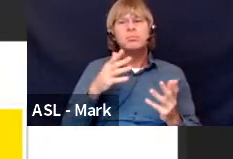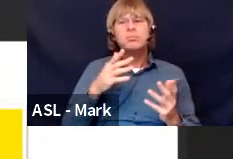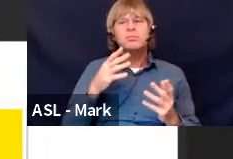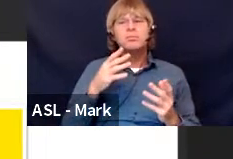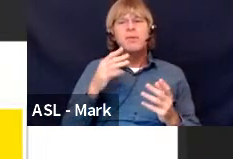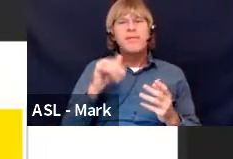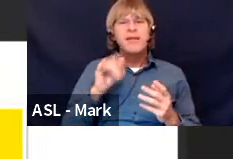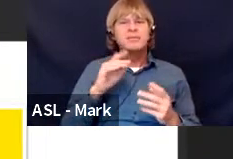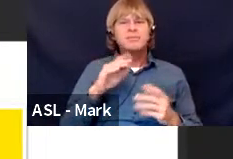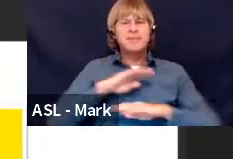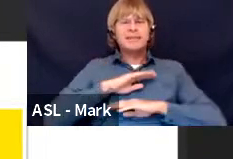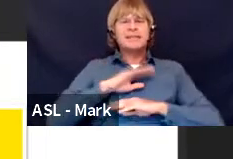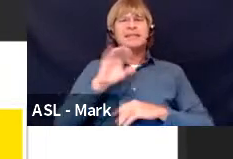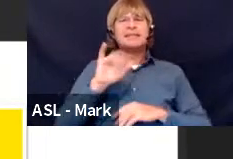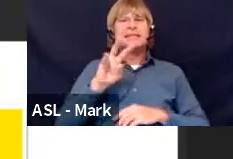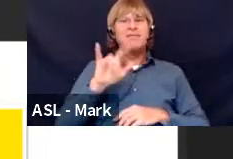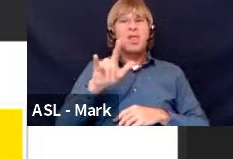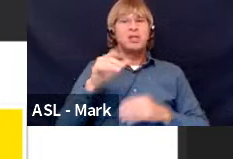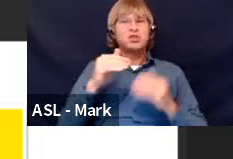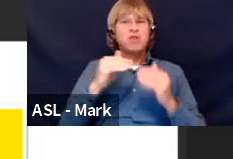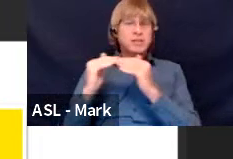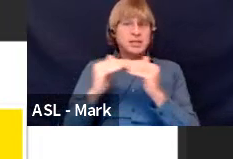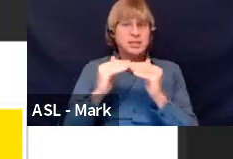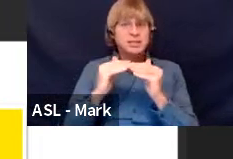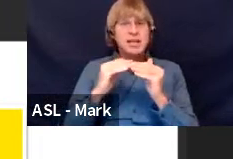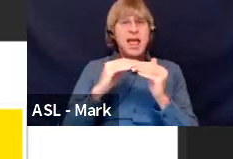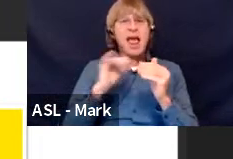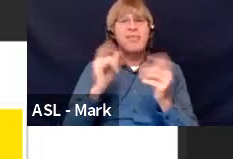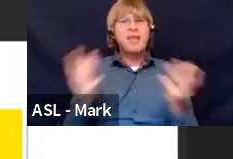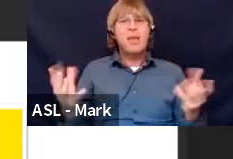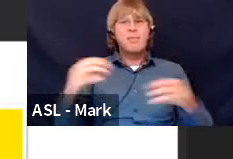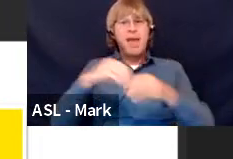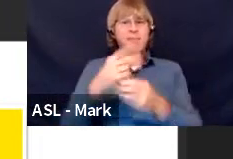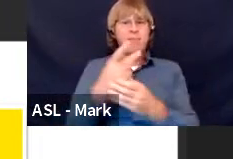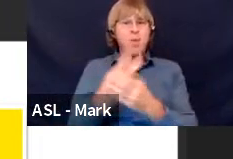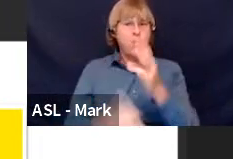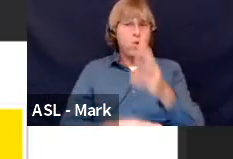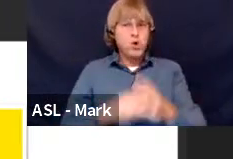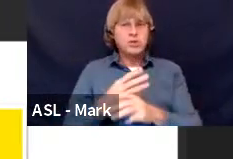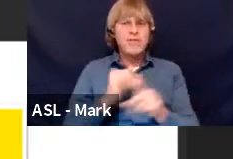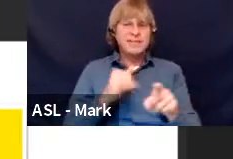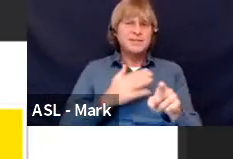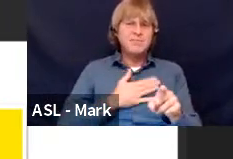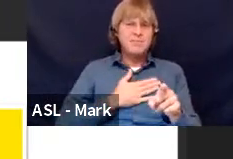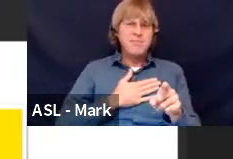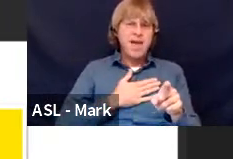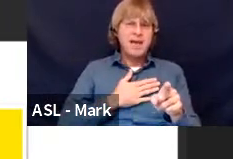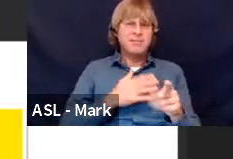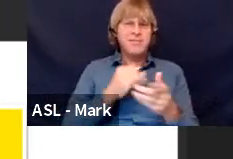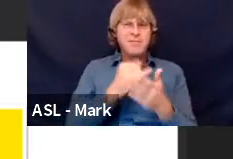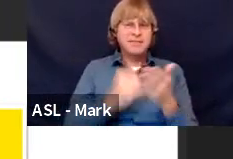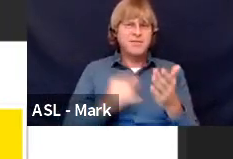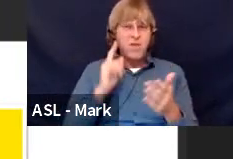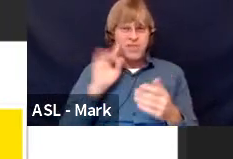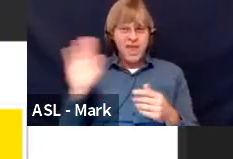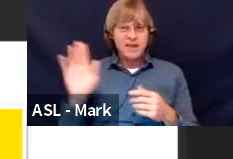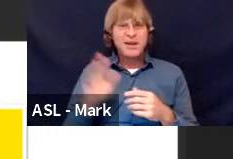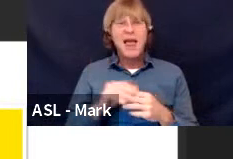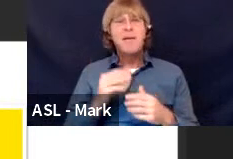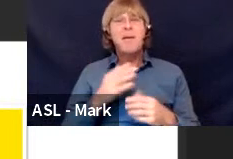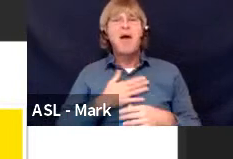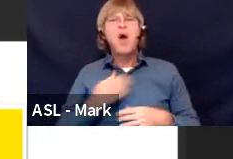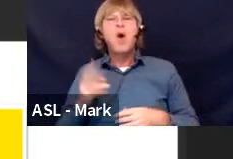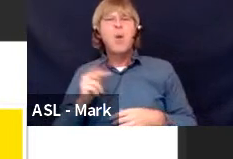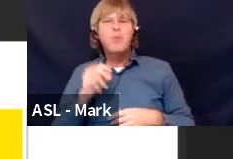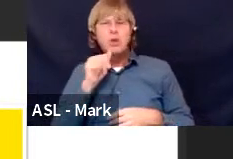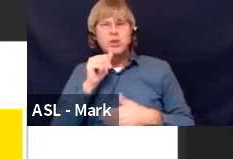civil justice, and they combine those worlds. And so this was my piece for that. And then a personal piece that I